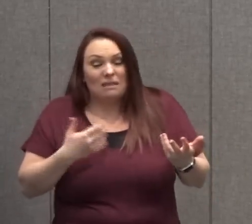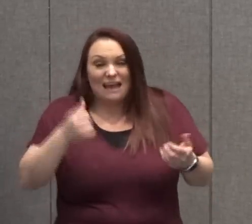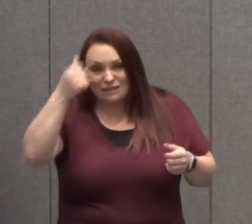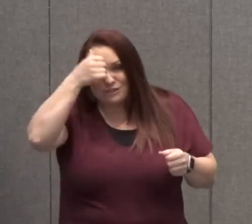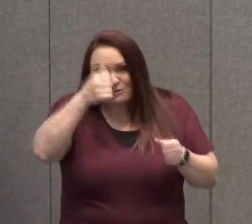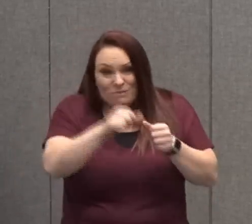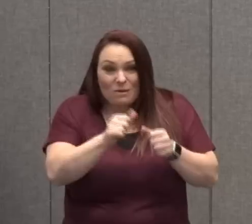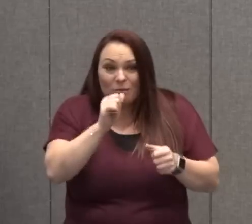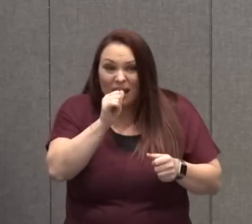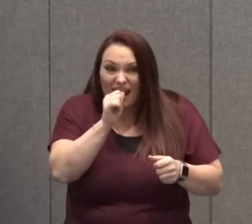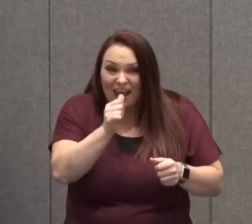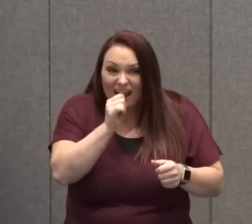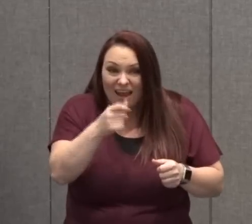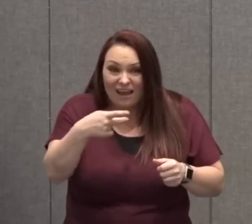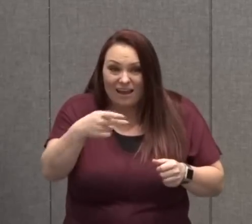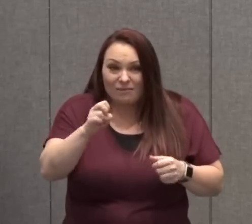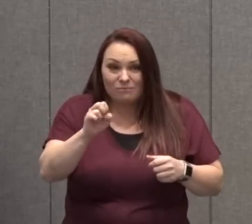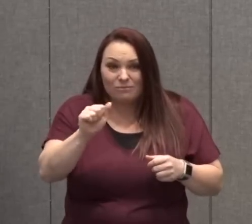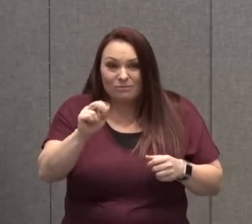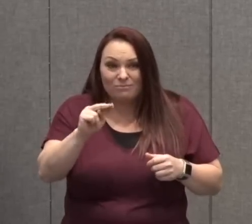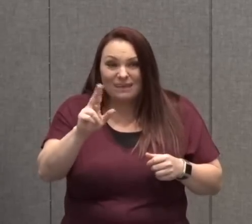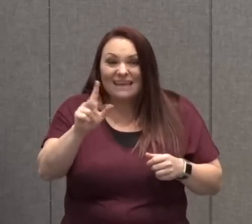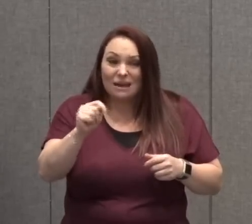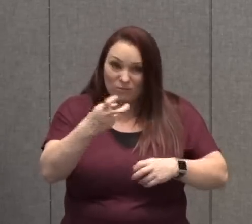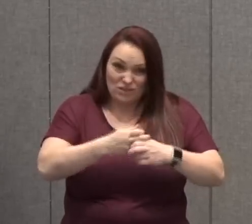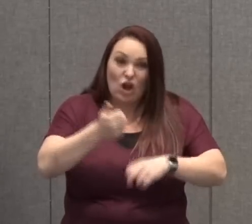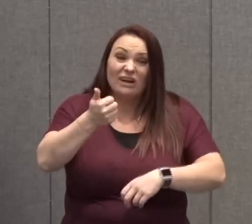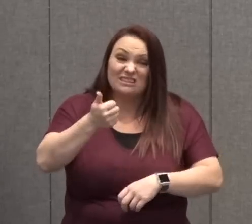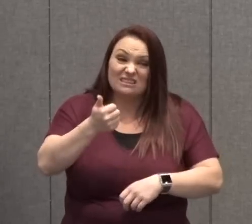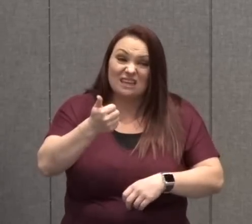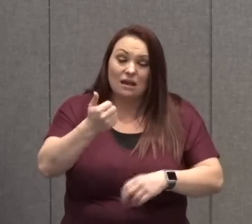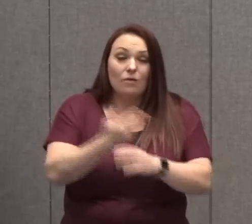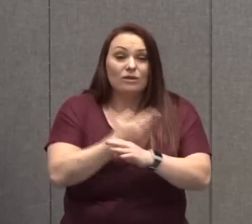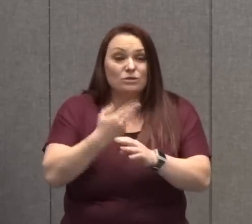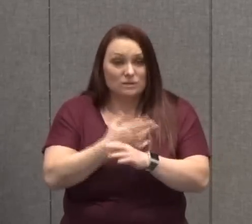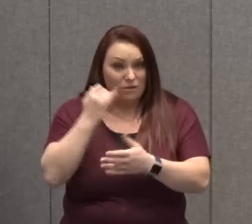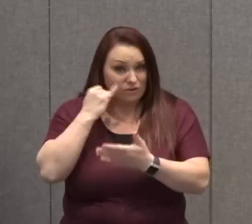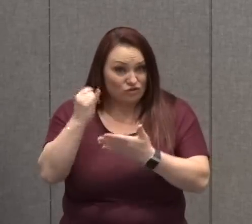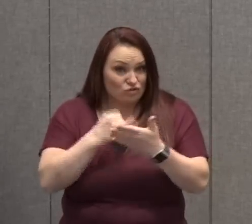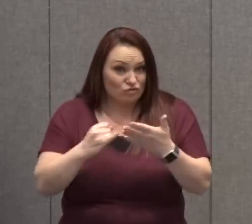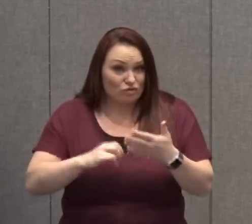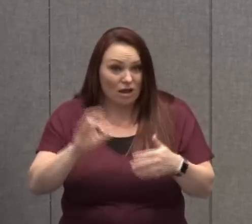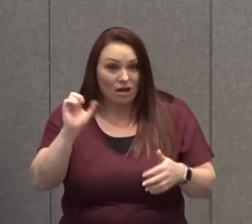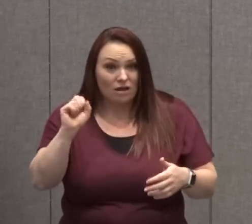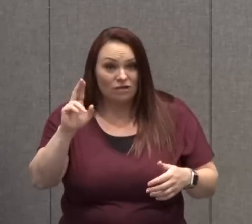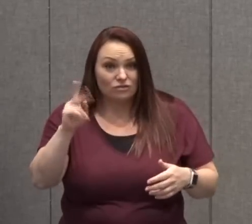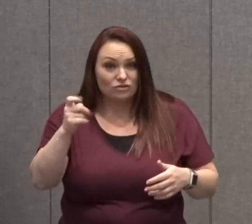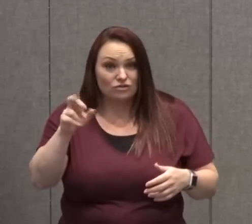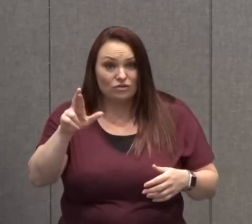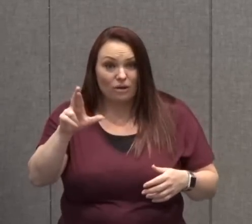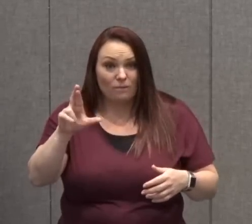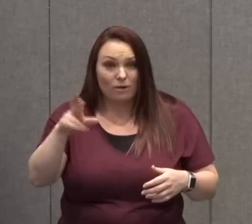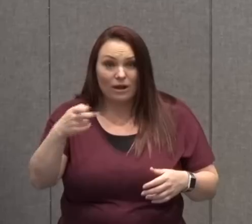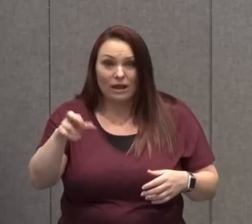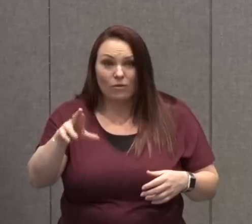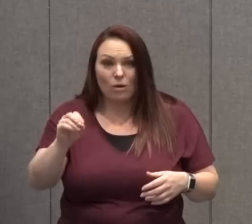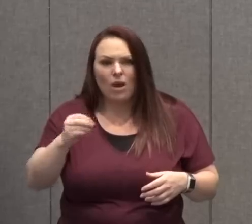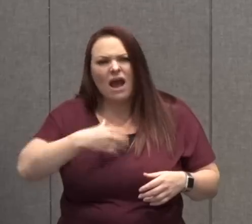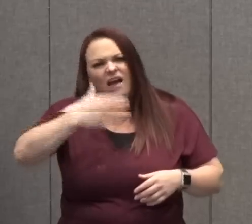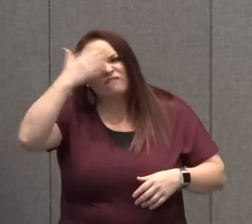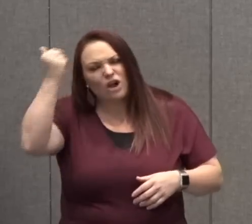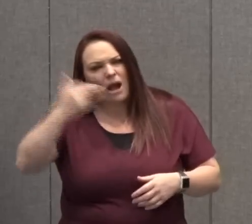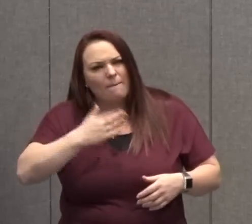peanut the peanut being the hardest oh I remember and we use that one to draw superheroes yes I forgot my superhero name